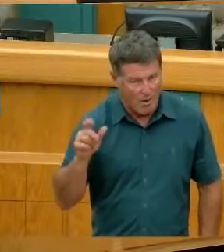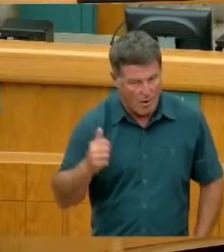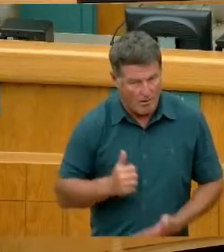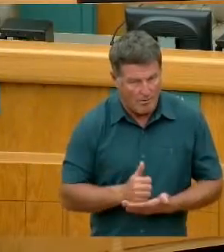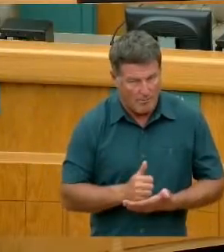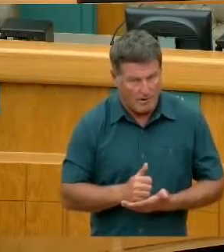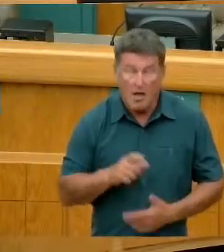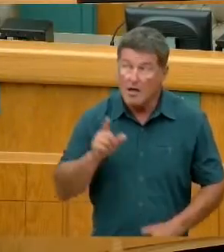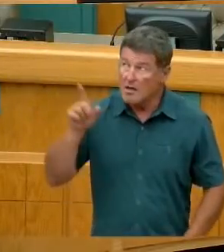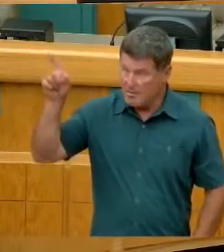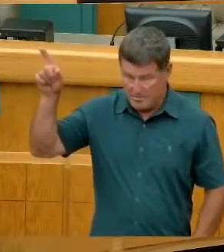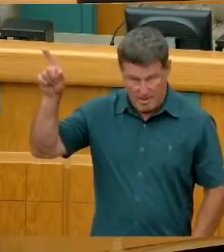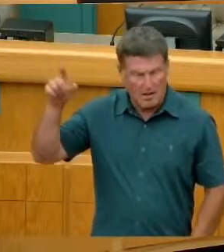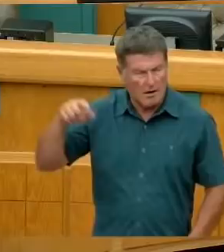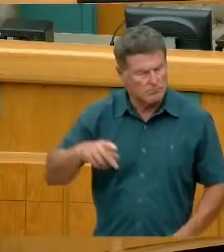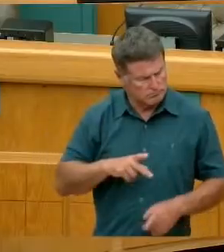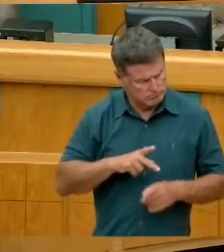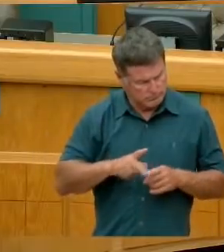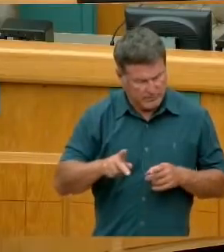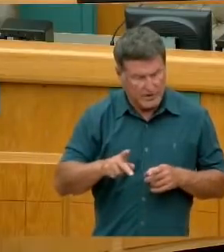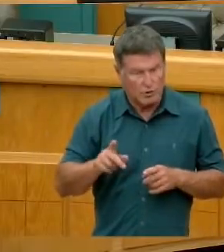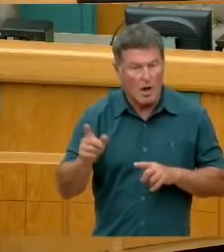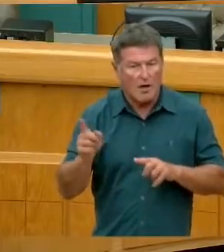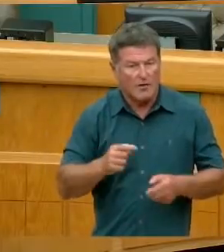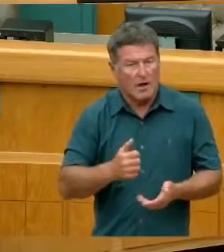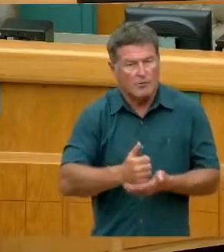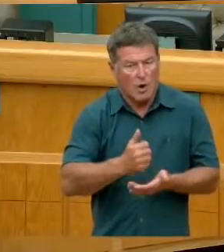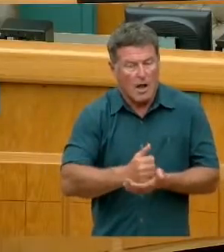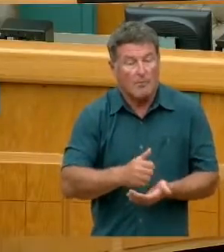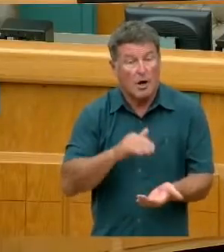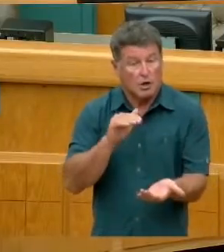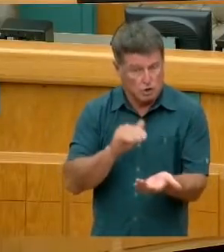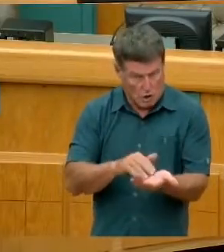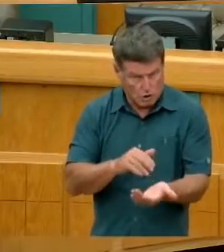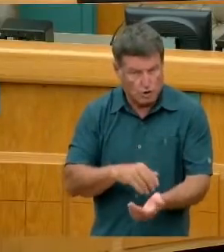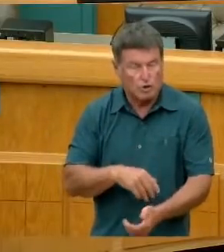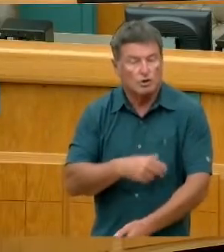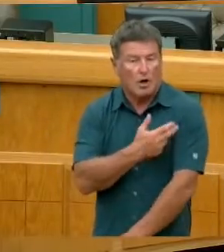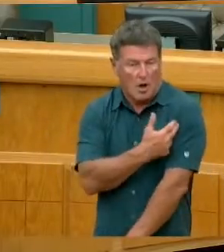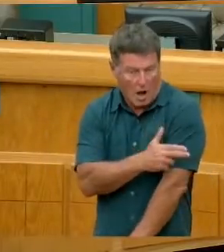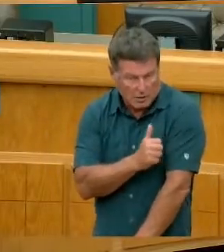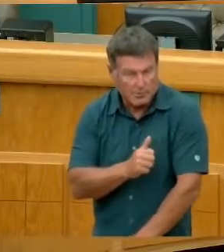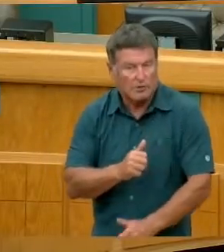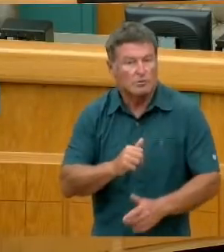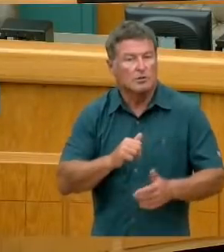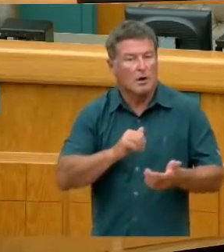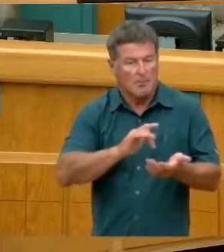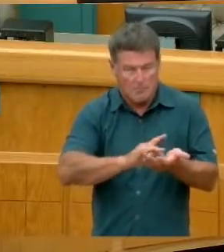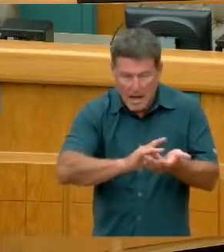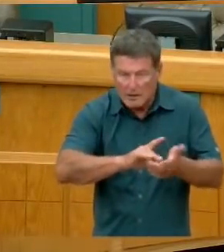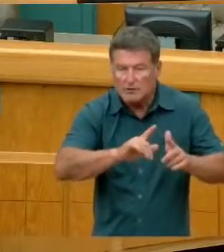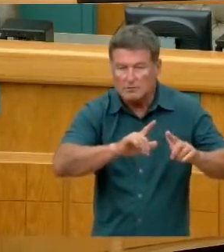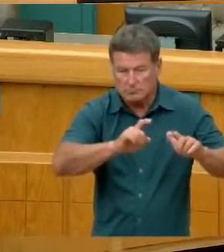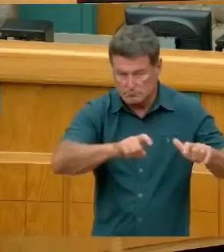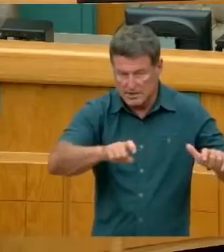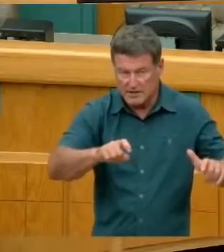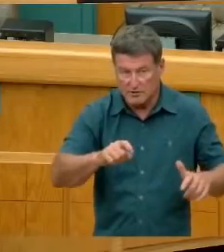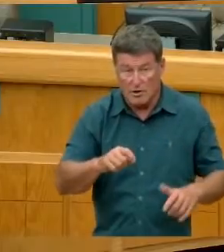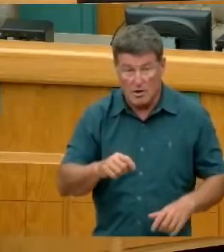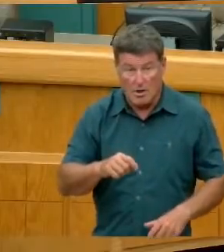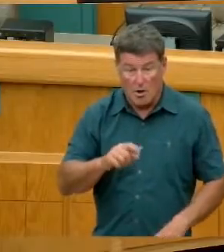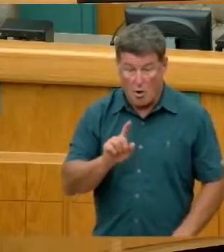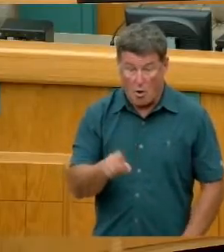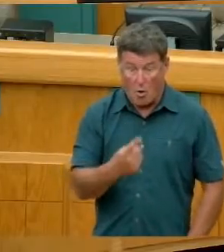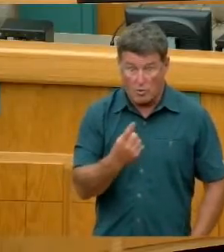of course, are all professionals, and they're deployed to support medical needs in hospitals primarily throughout the state.